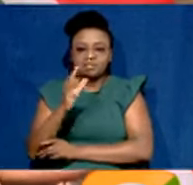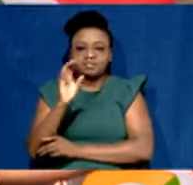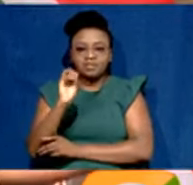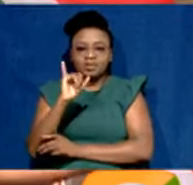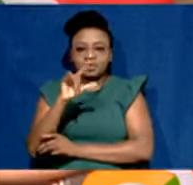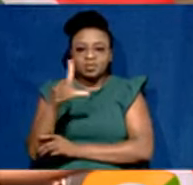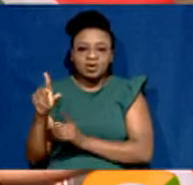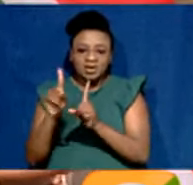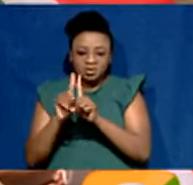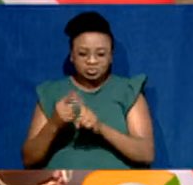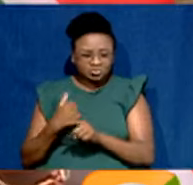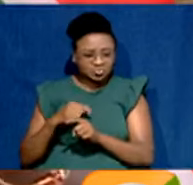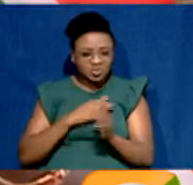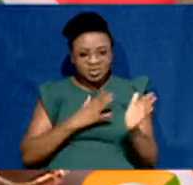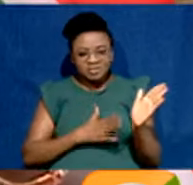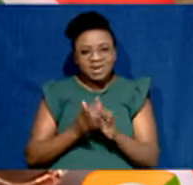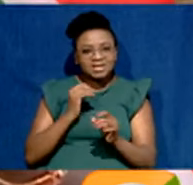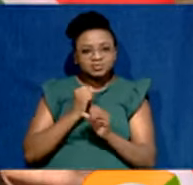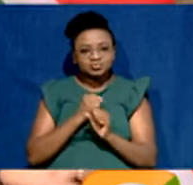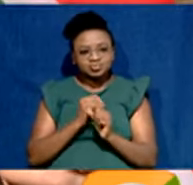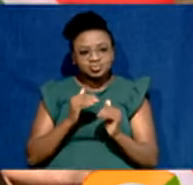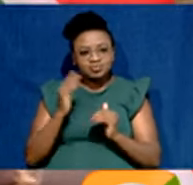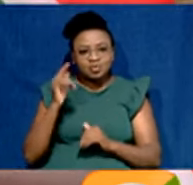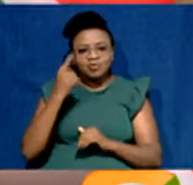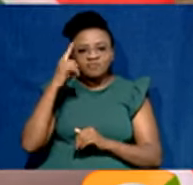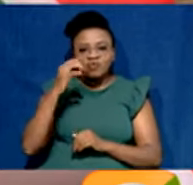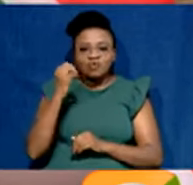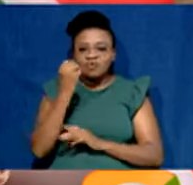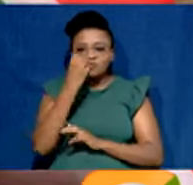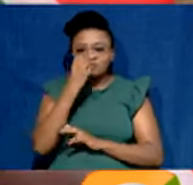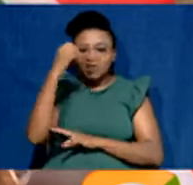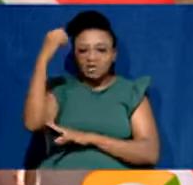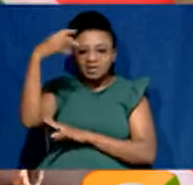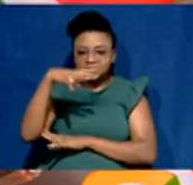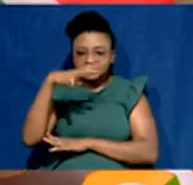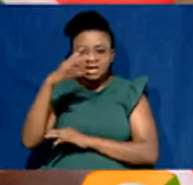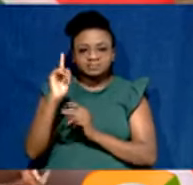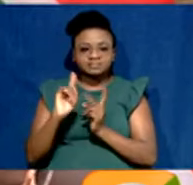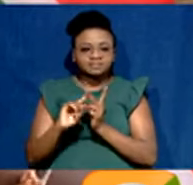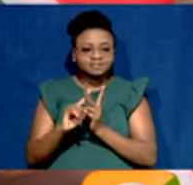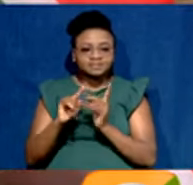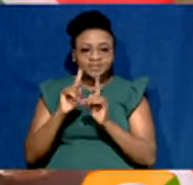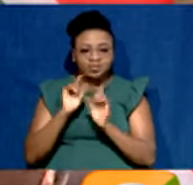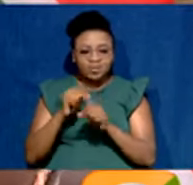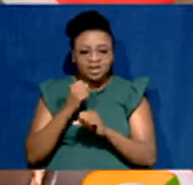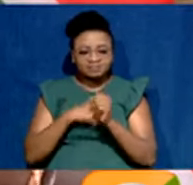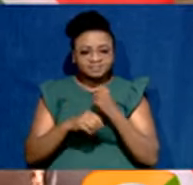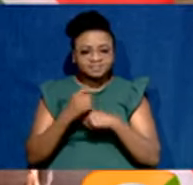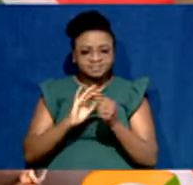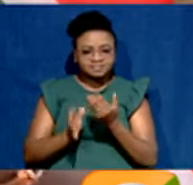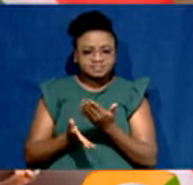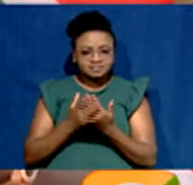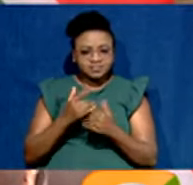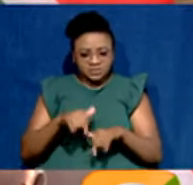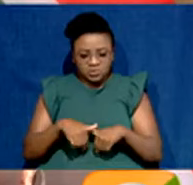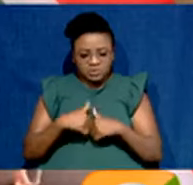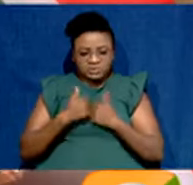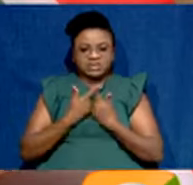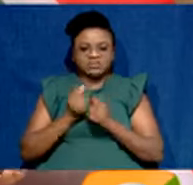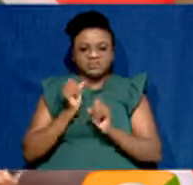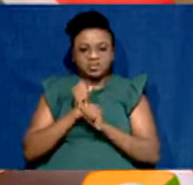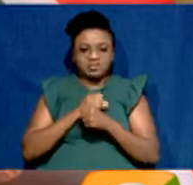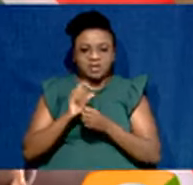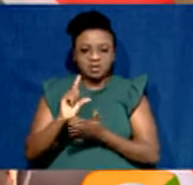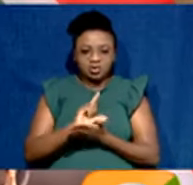to do more around sunflower. We are going to do more so that we also stem the tide